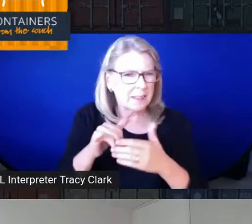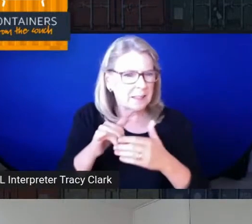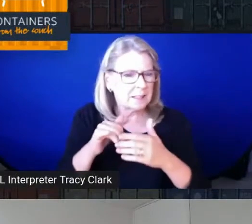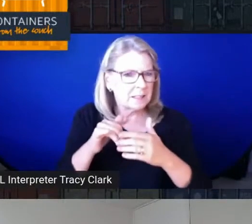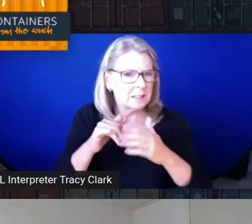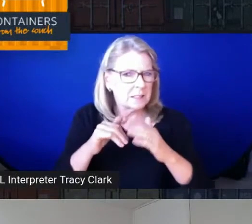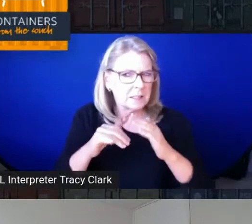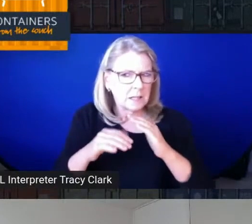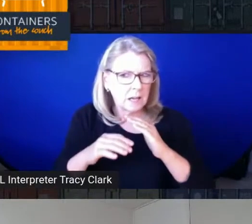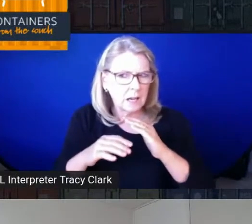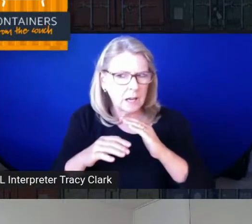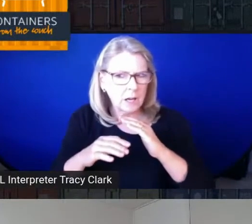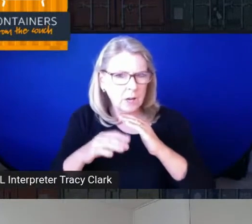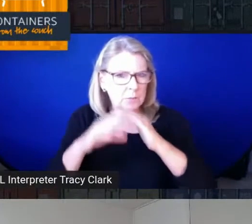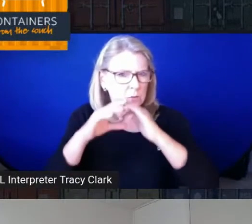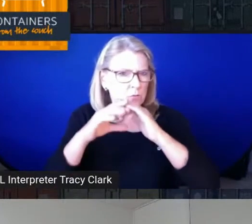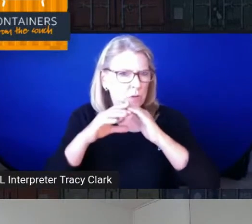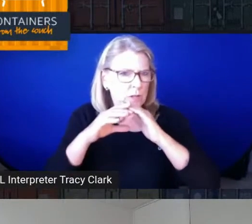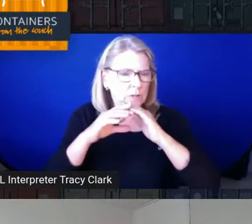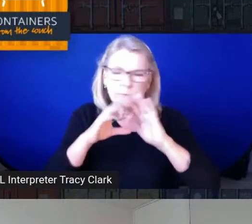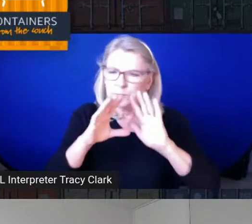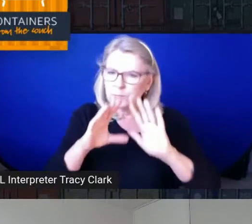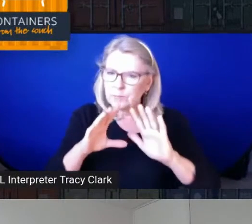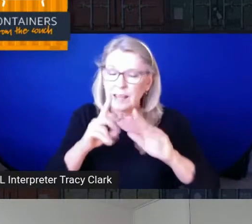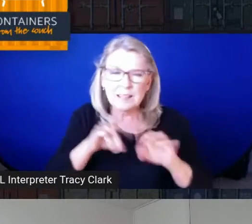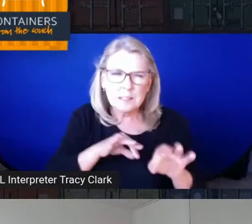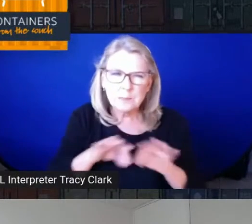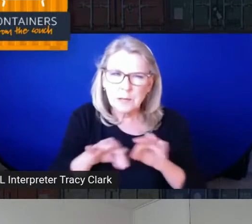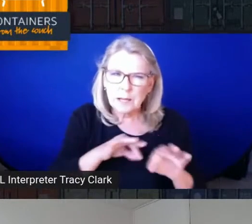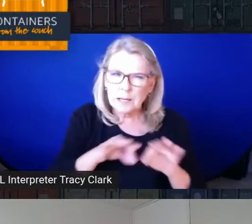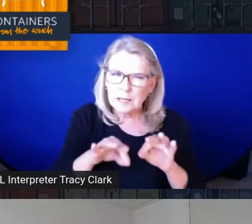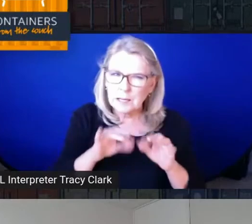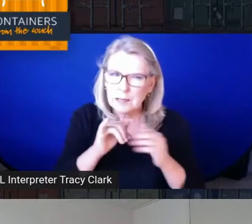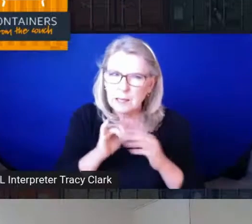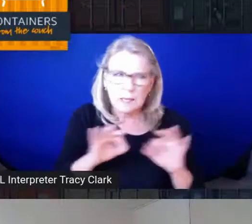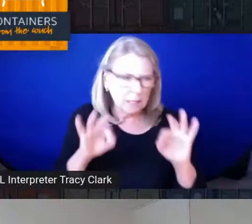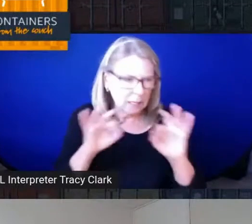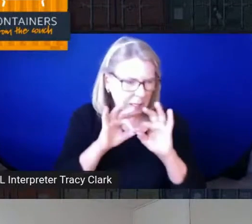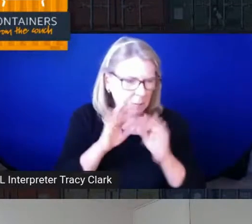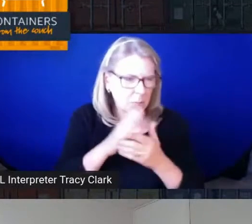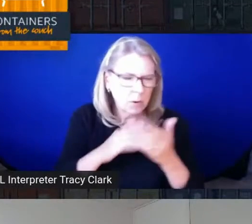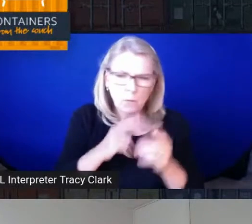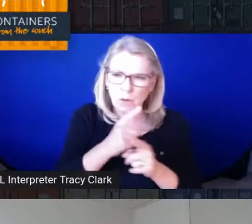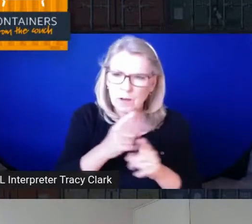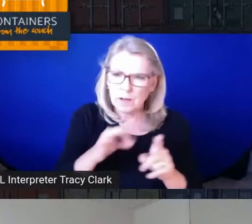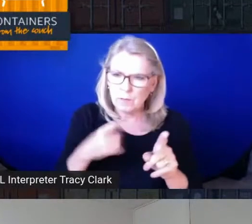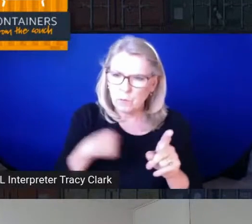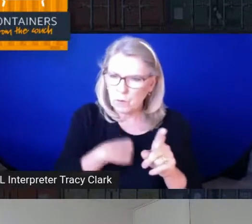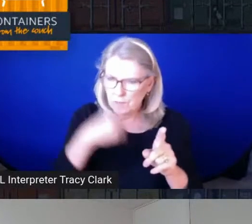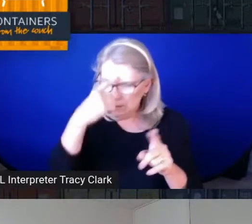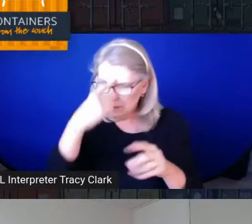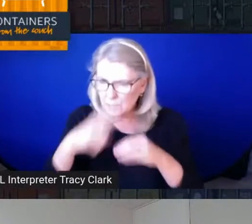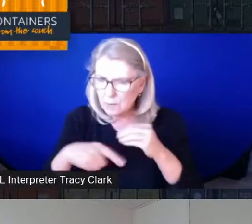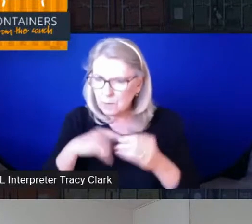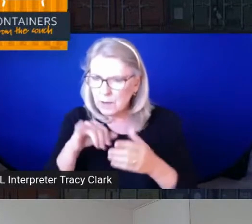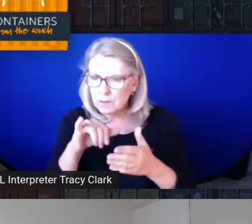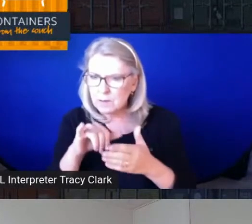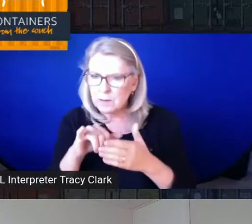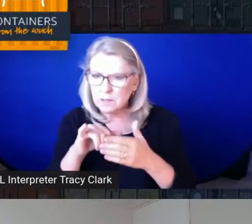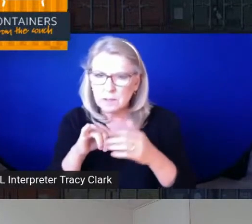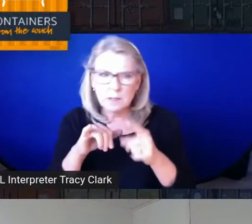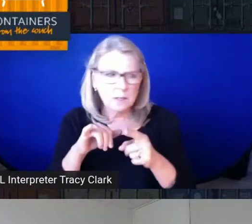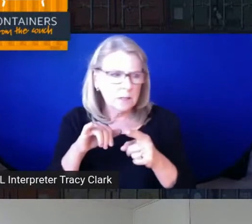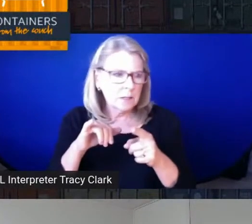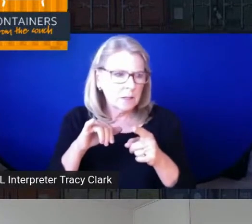it's playing a key role, right? So, and when we think about indeed the sovereignty dimension, it's not limited to